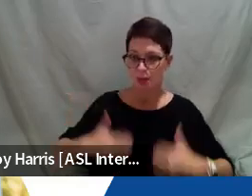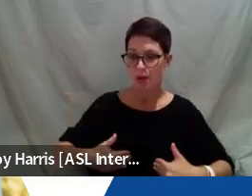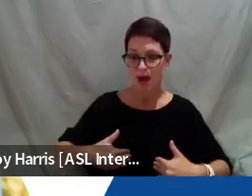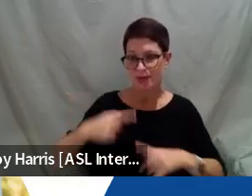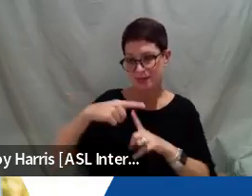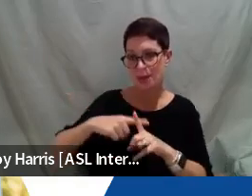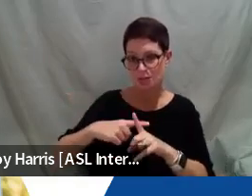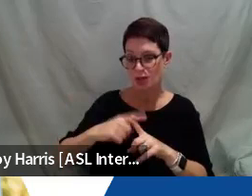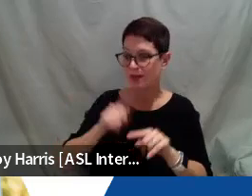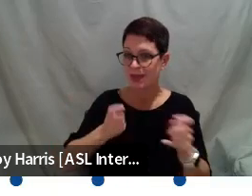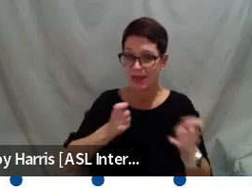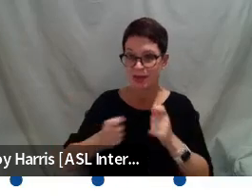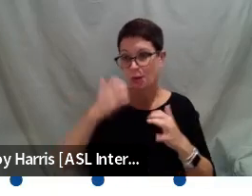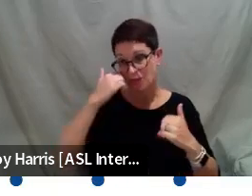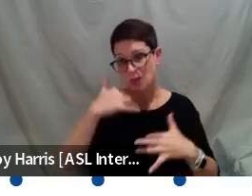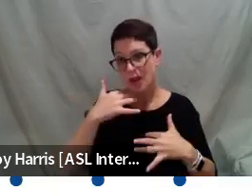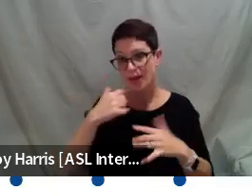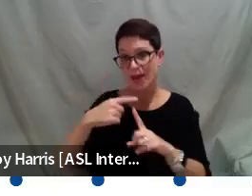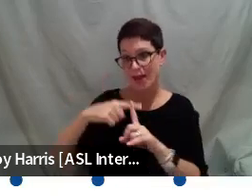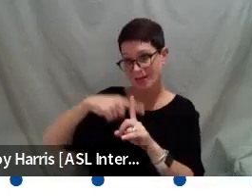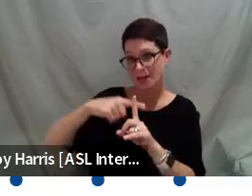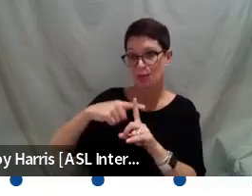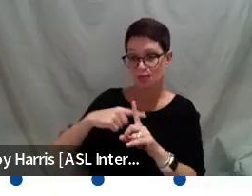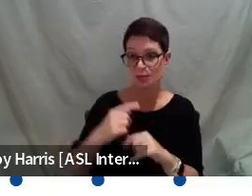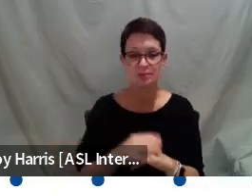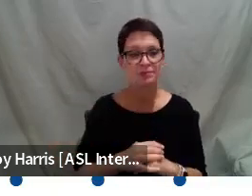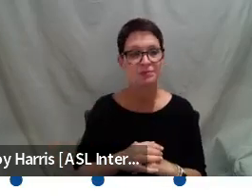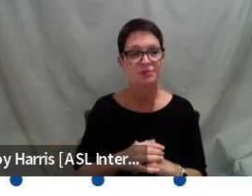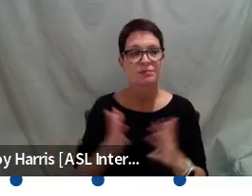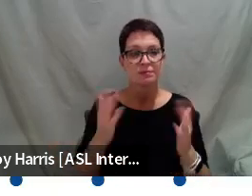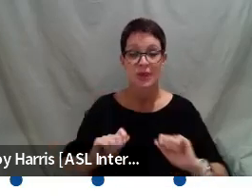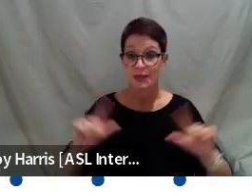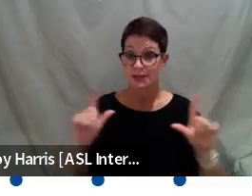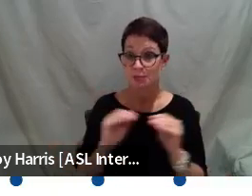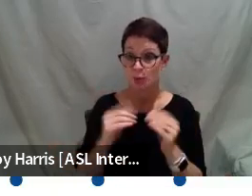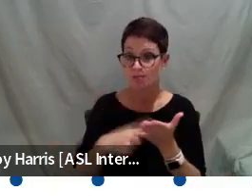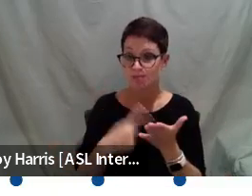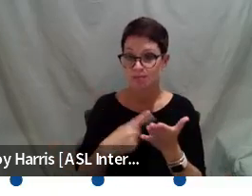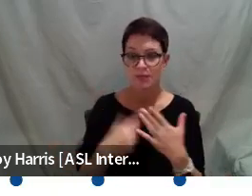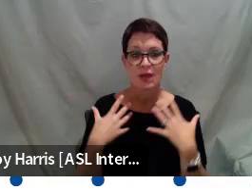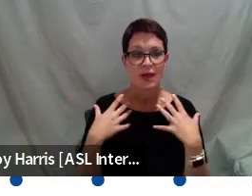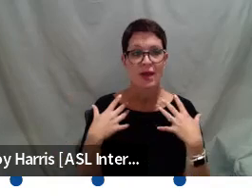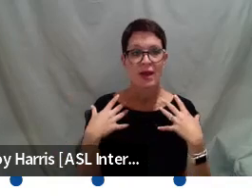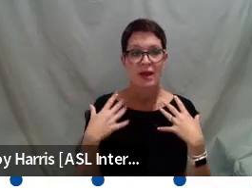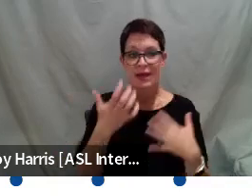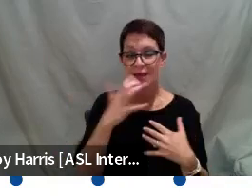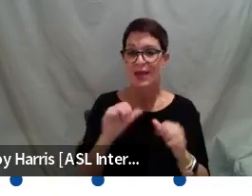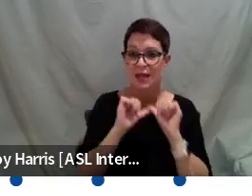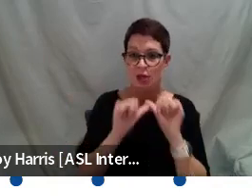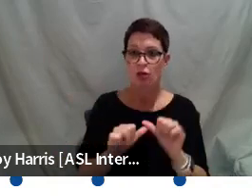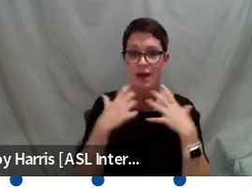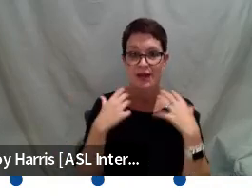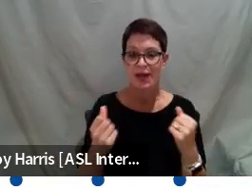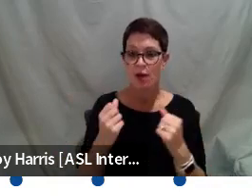And so we're going to talk a little bit more about that on the next slide. And so the heat and chronic